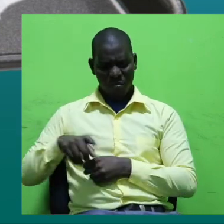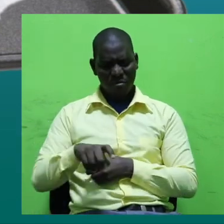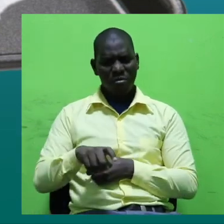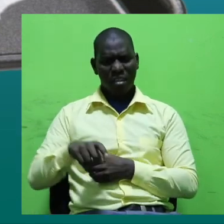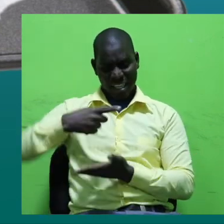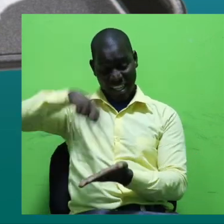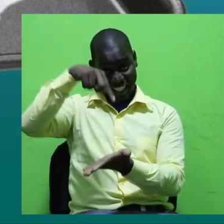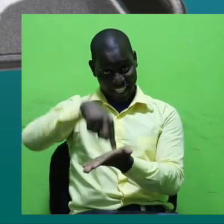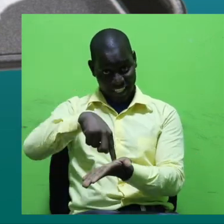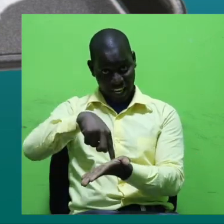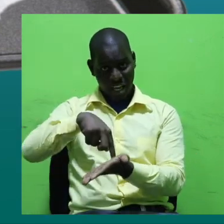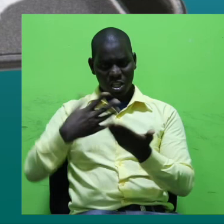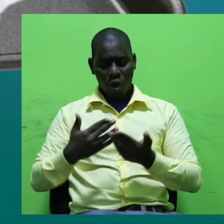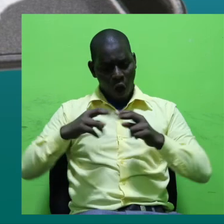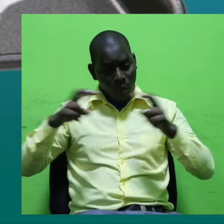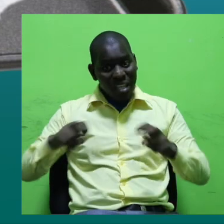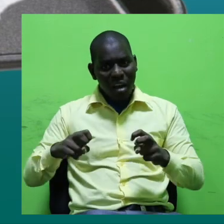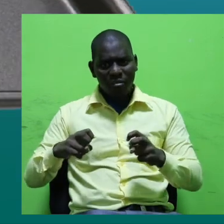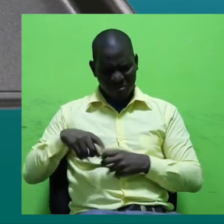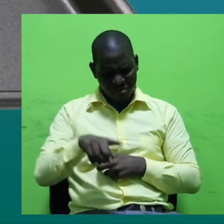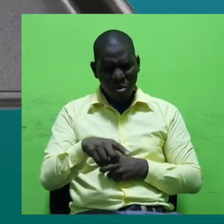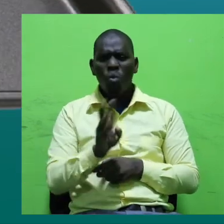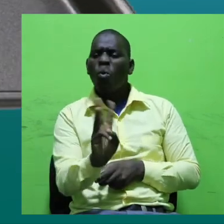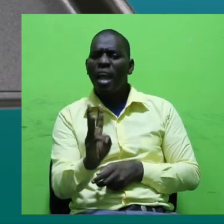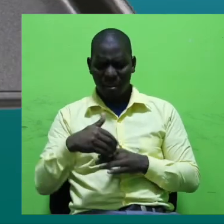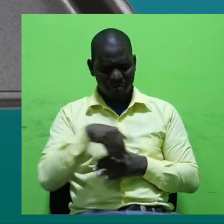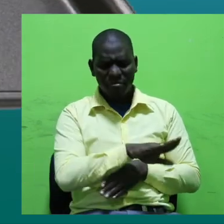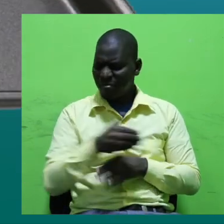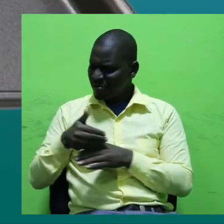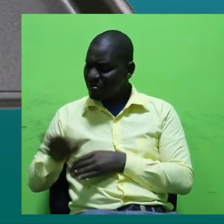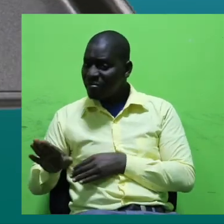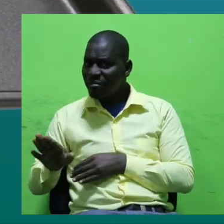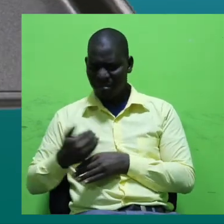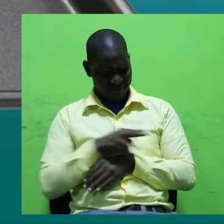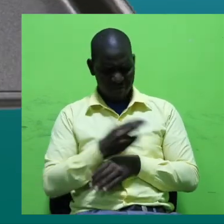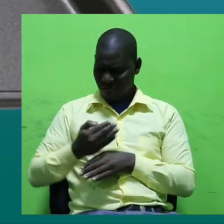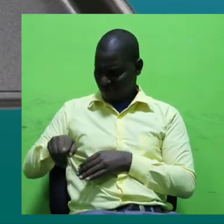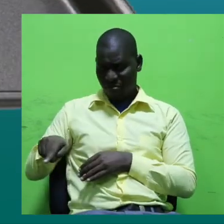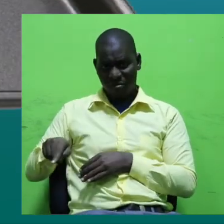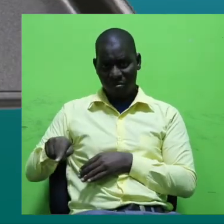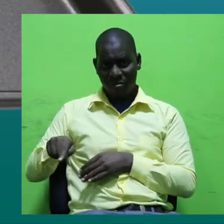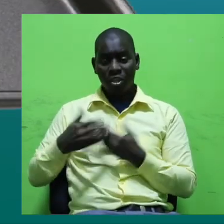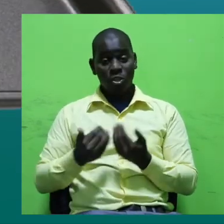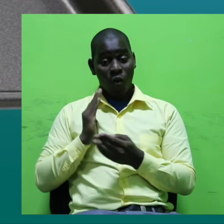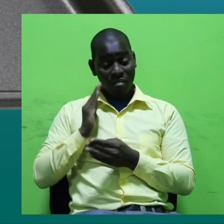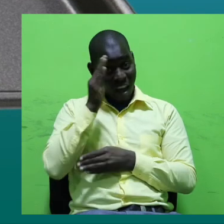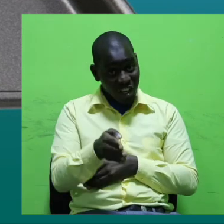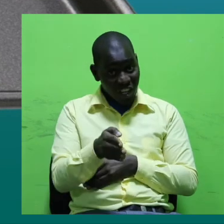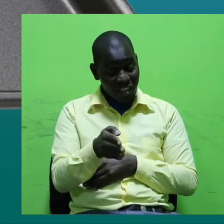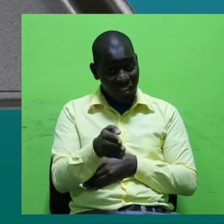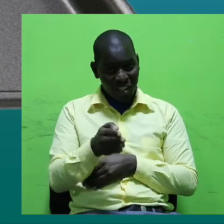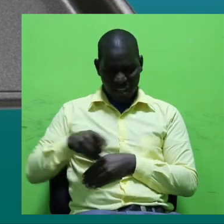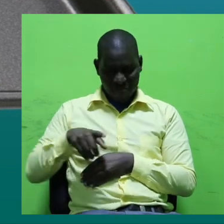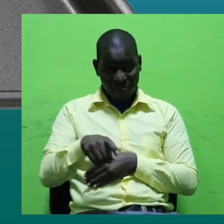change in dependent variable. In second tray, you can keep only dry soil and